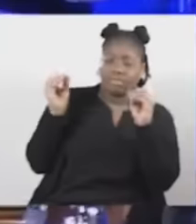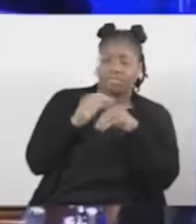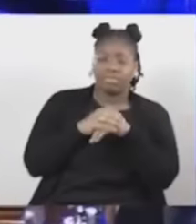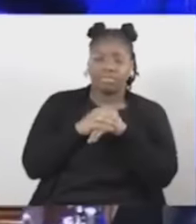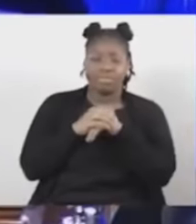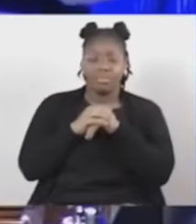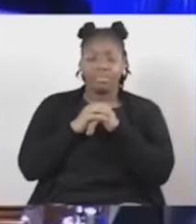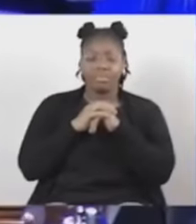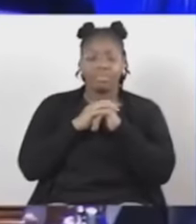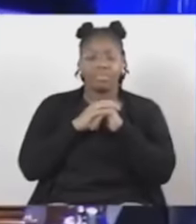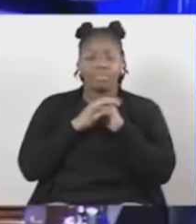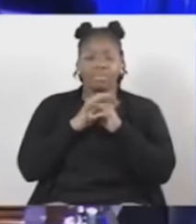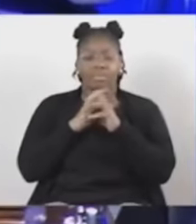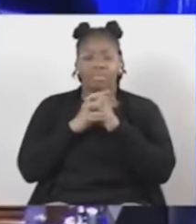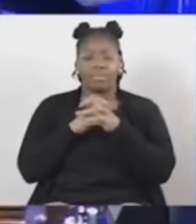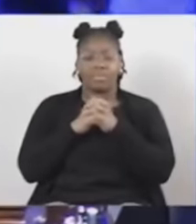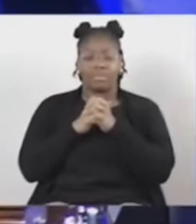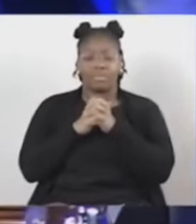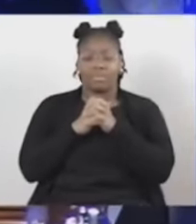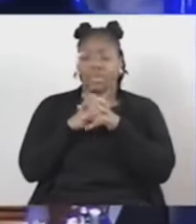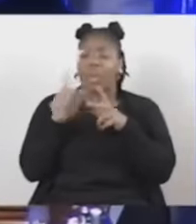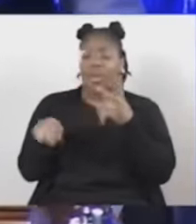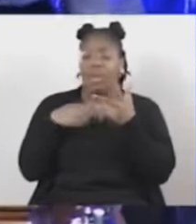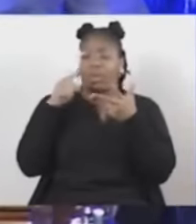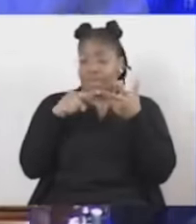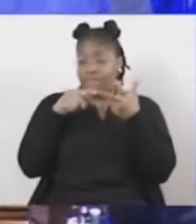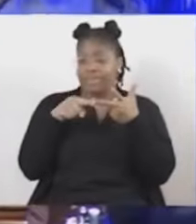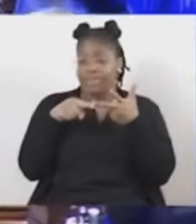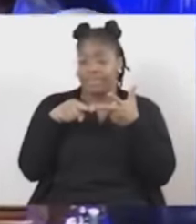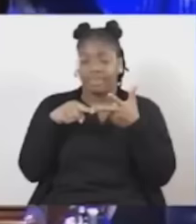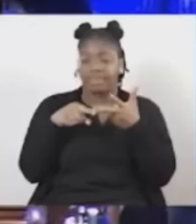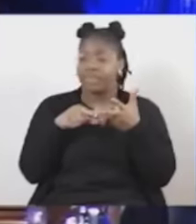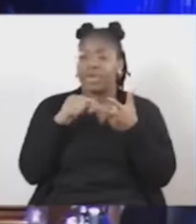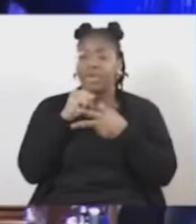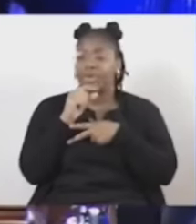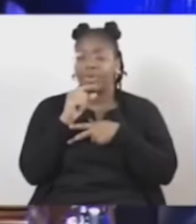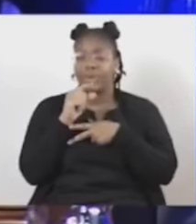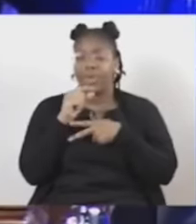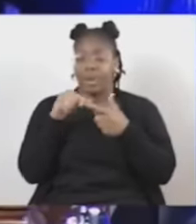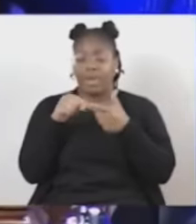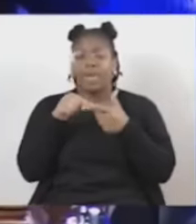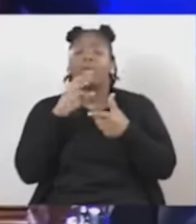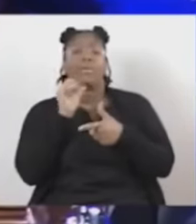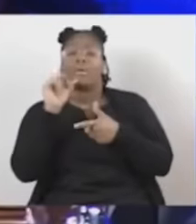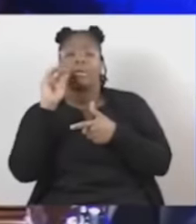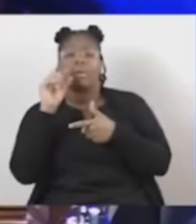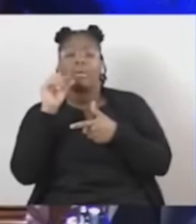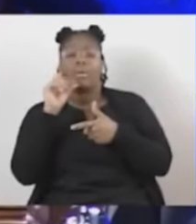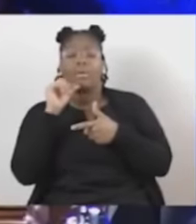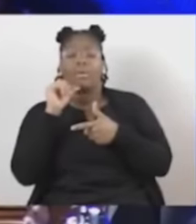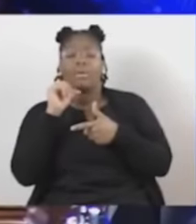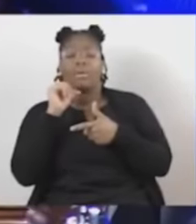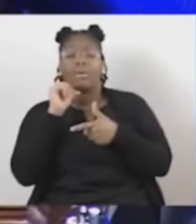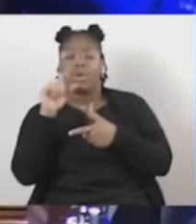How much time I got? All right, one more thing. Donate Lord loose threads and then accept the method of